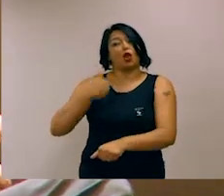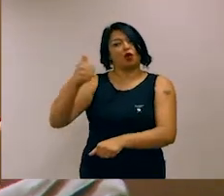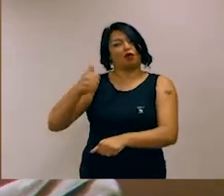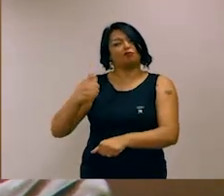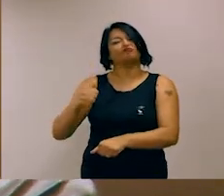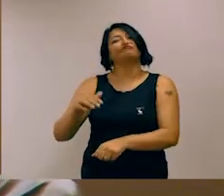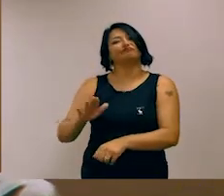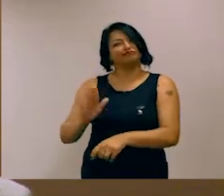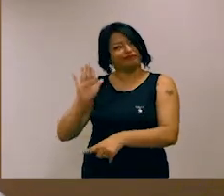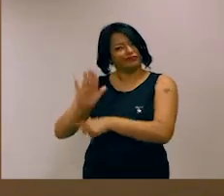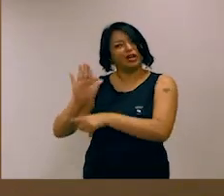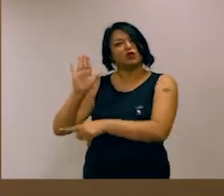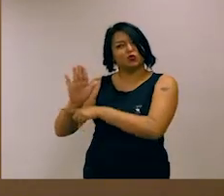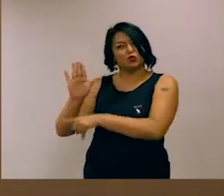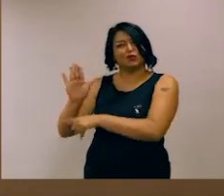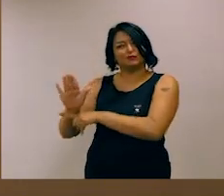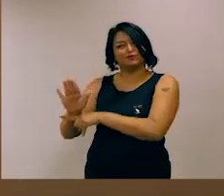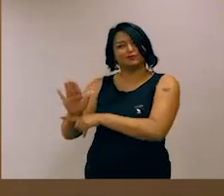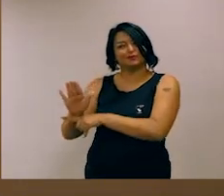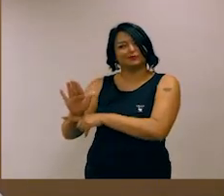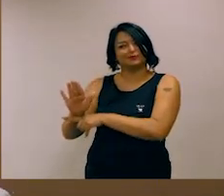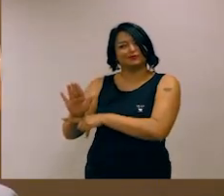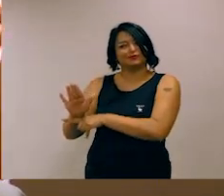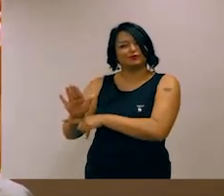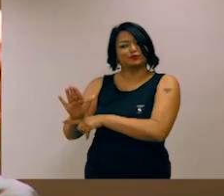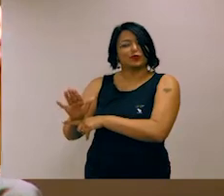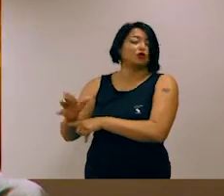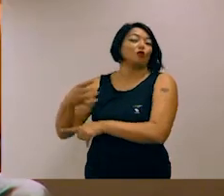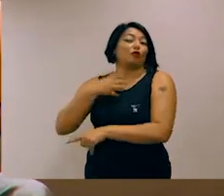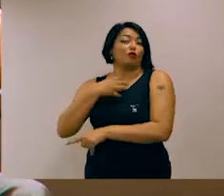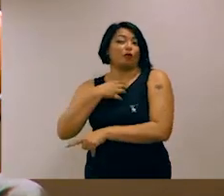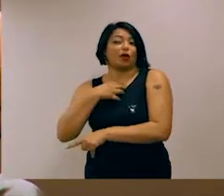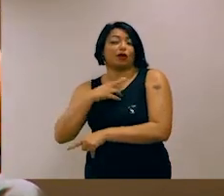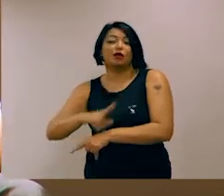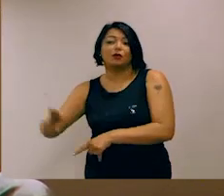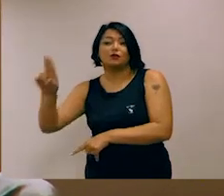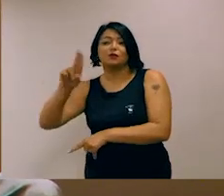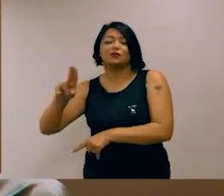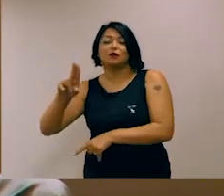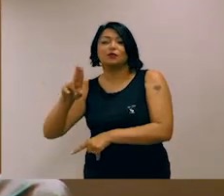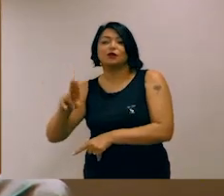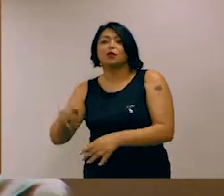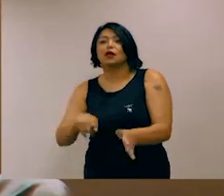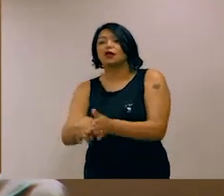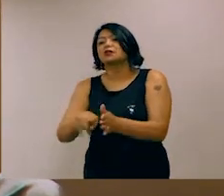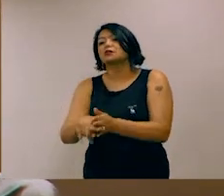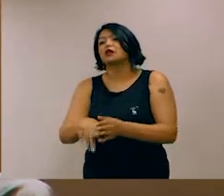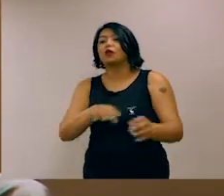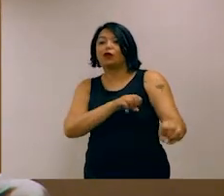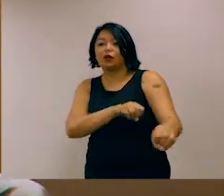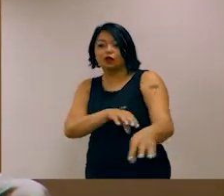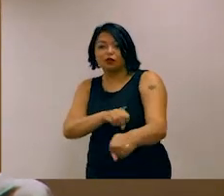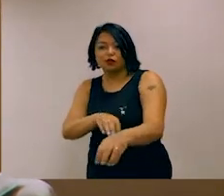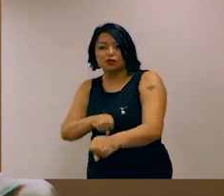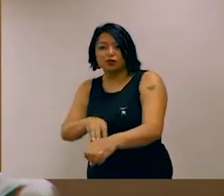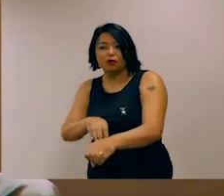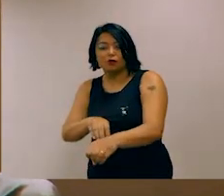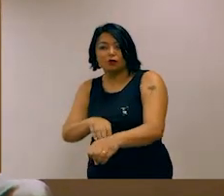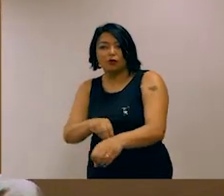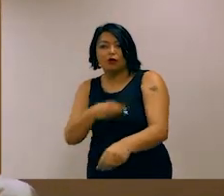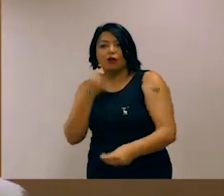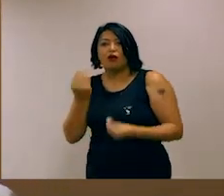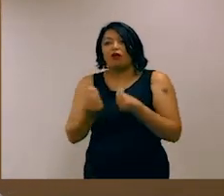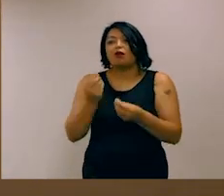that Ilan showed about the education, about what leads what to make people choose